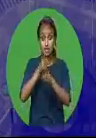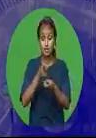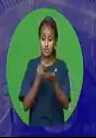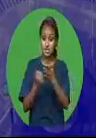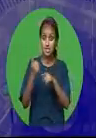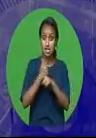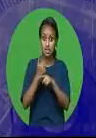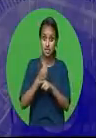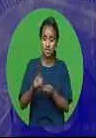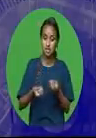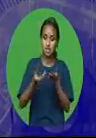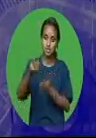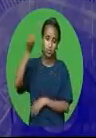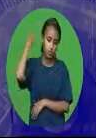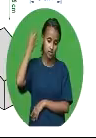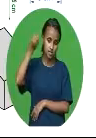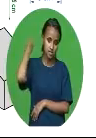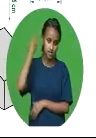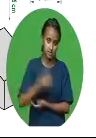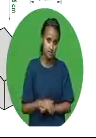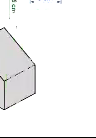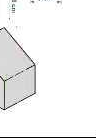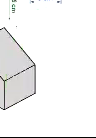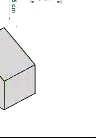the activity is given on the screen.